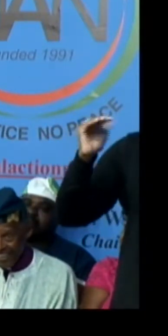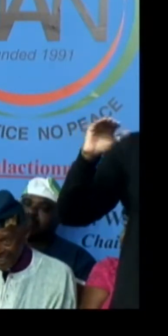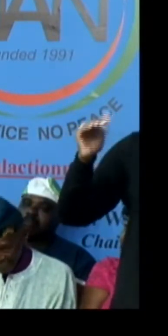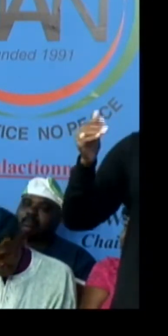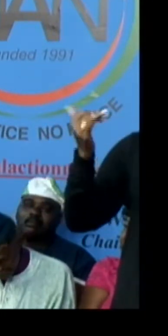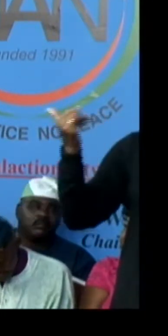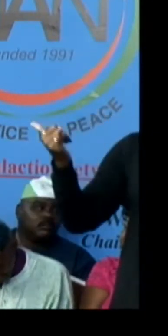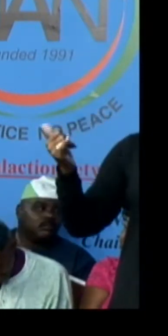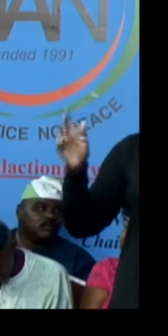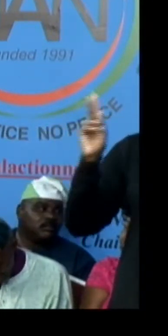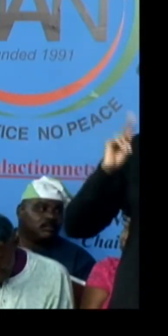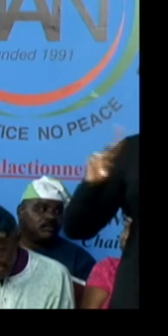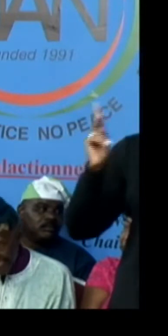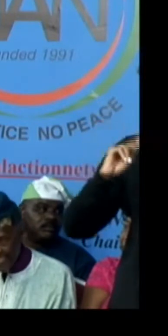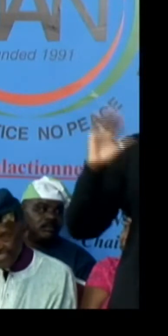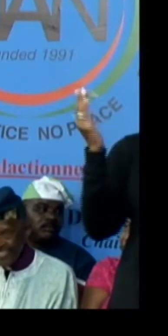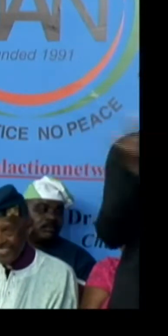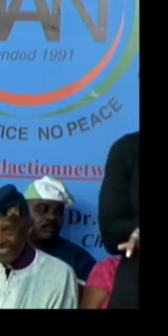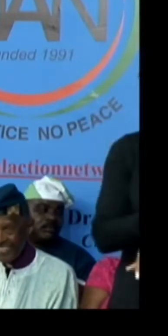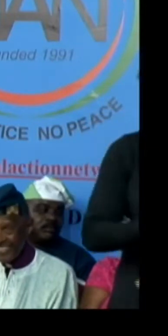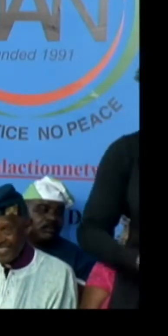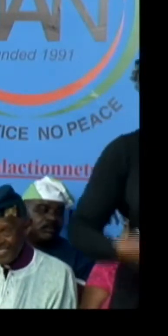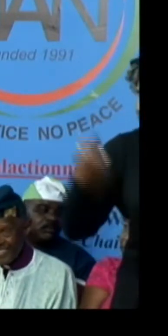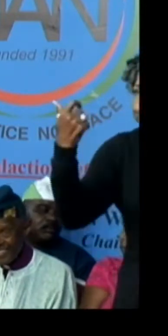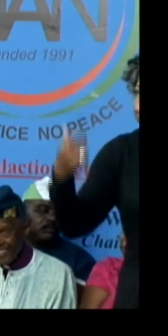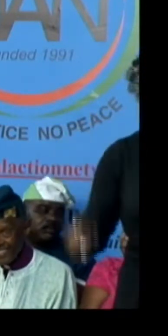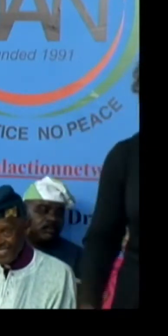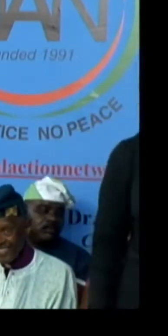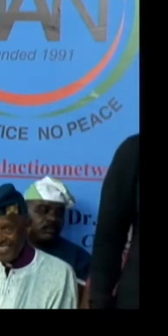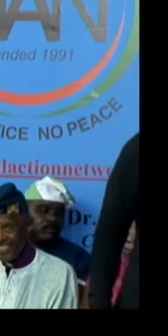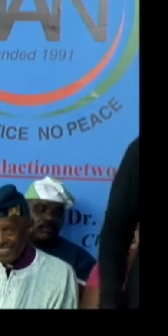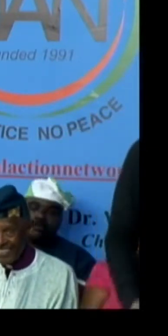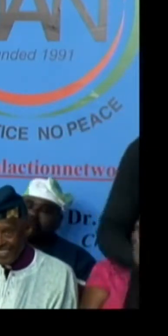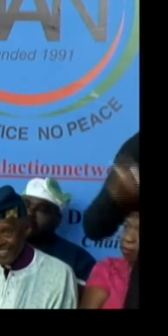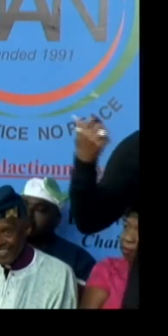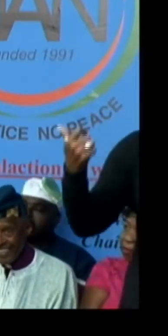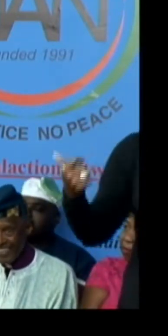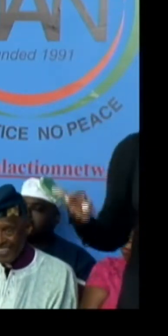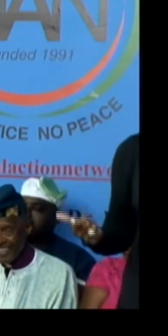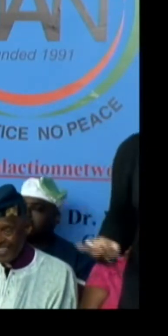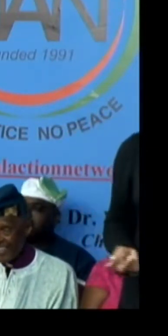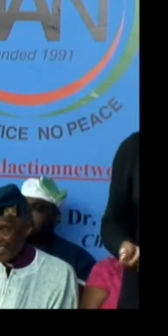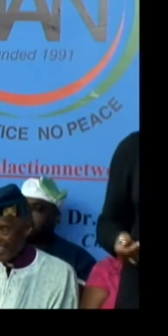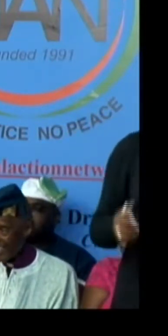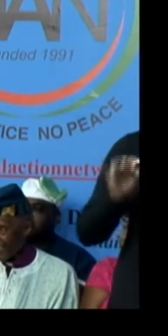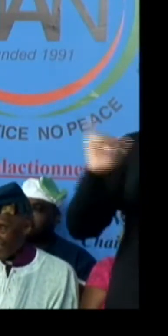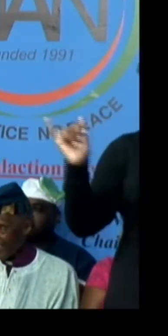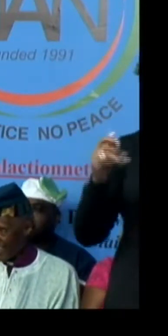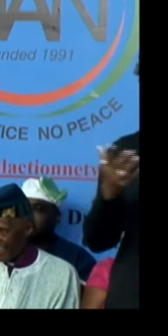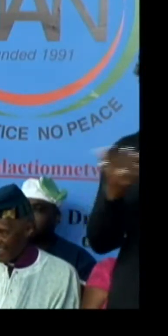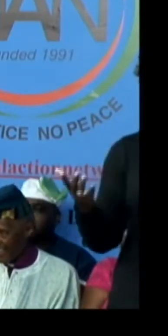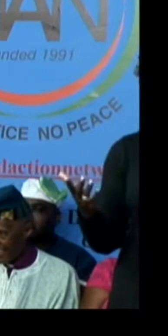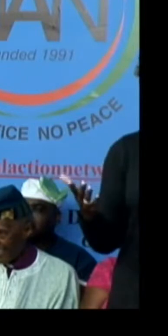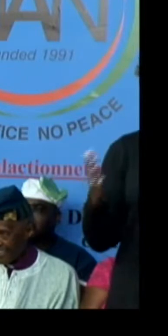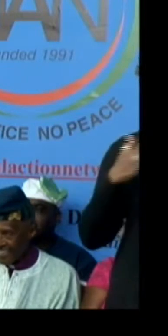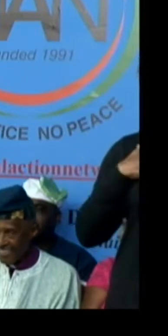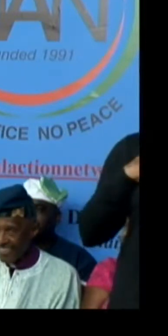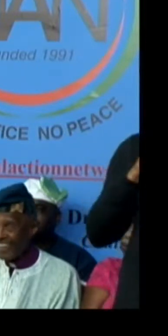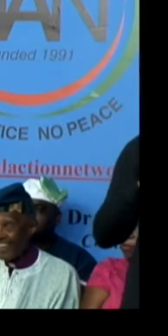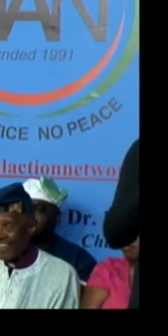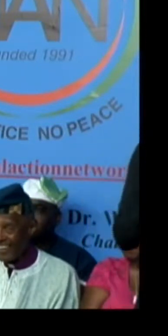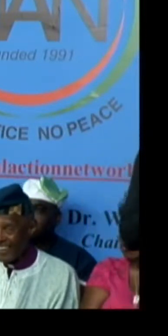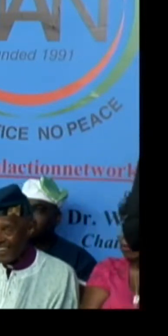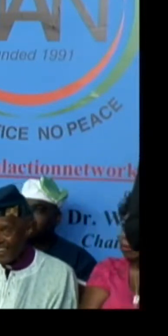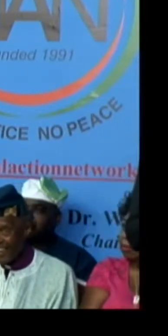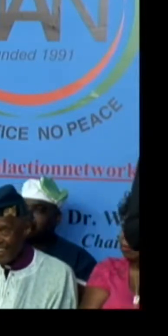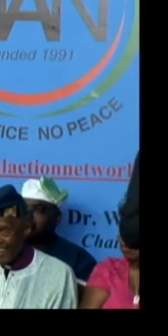chopping. I mean, this worse than a reunion down my mother's hometown, Dothan, Alabama.